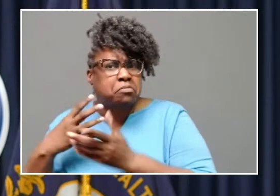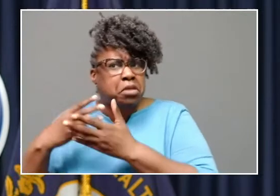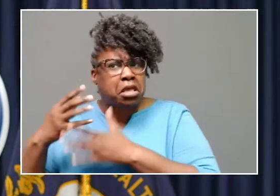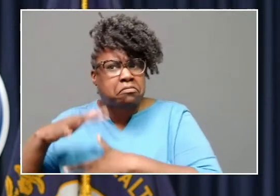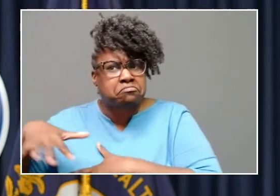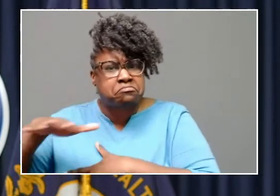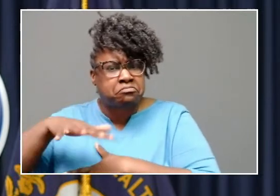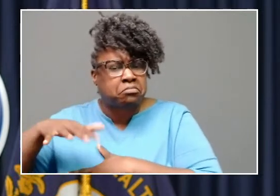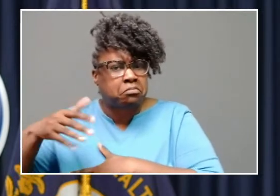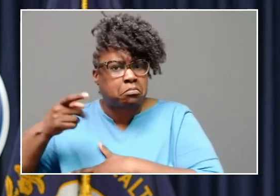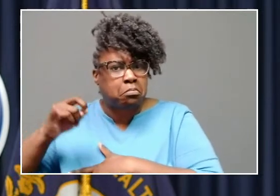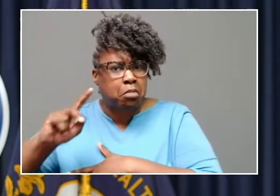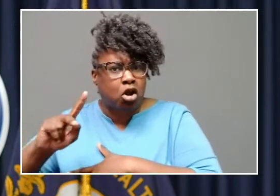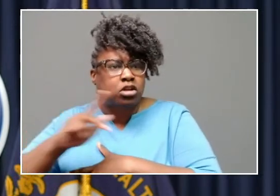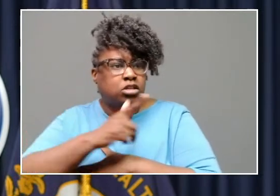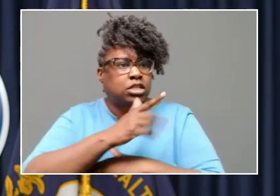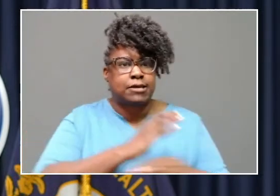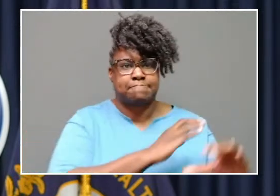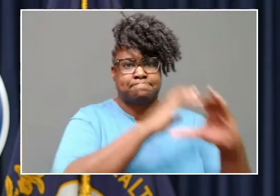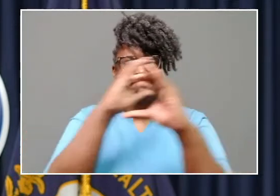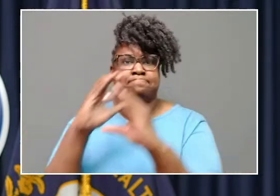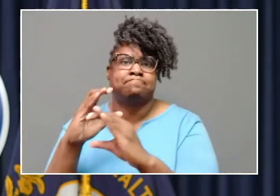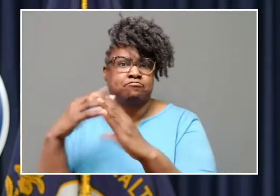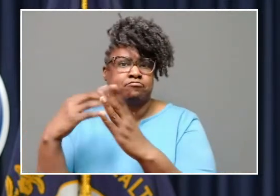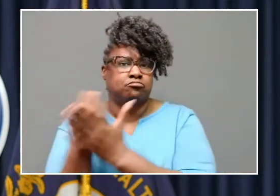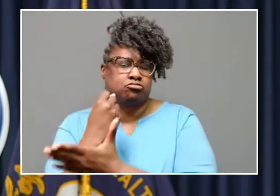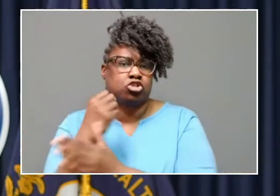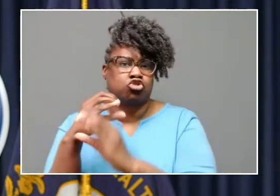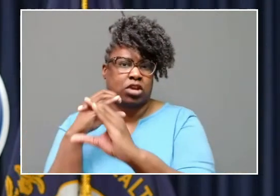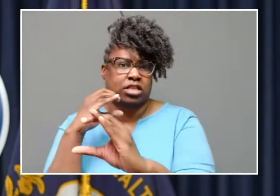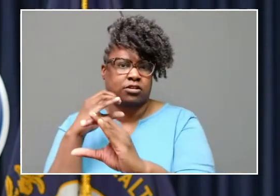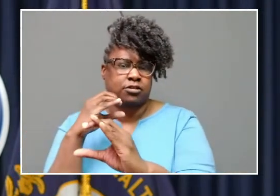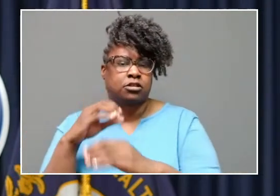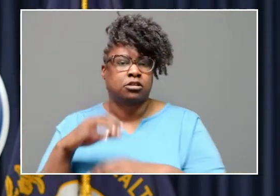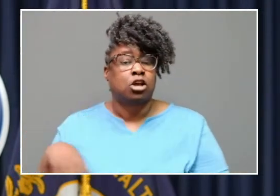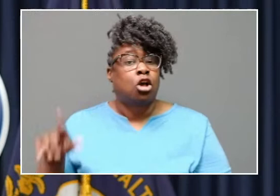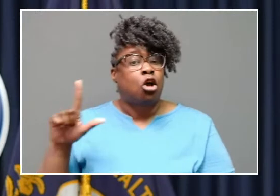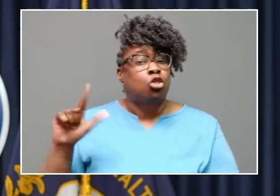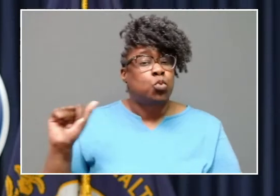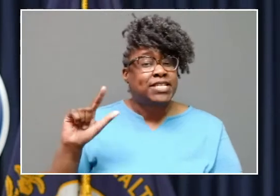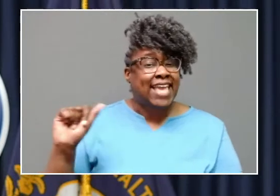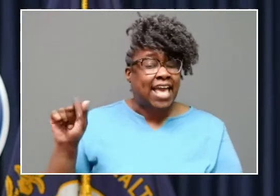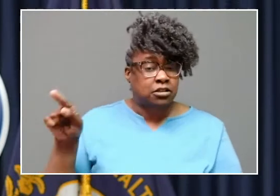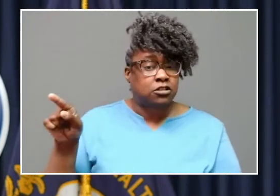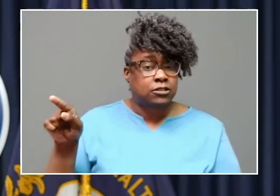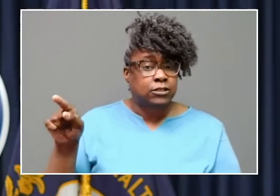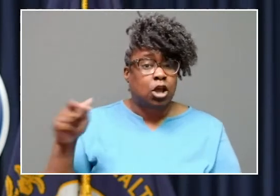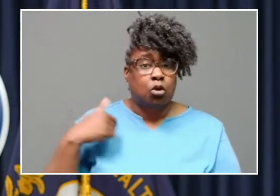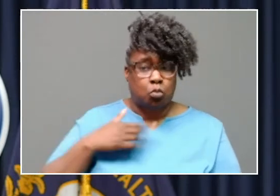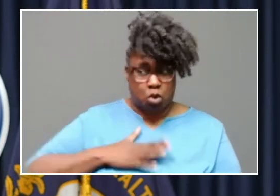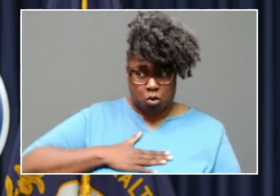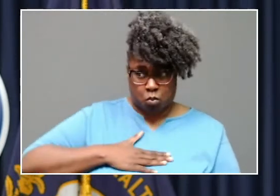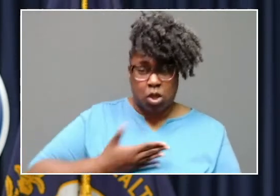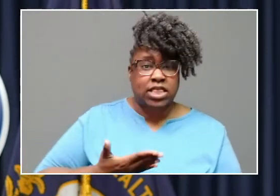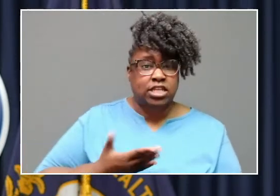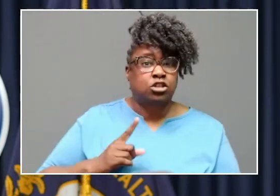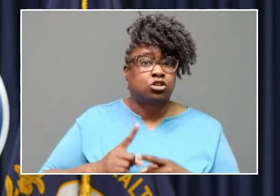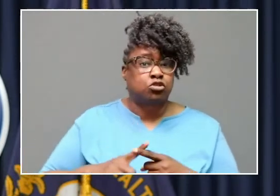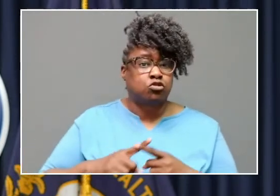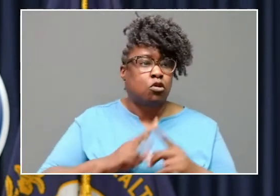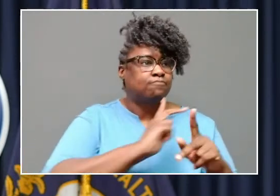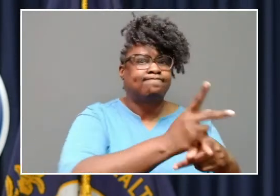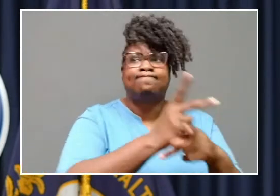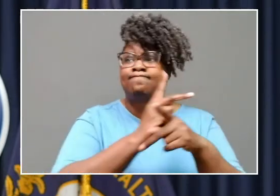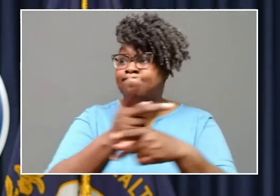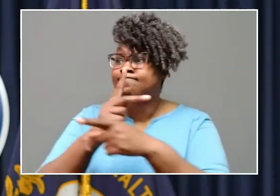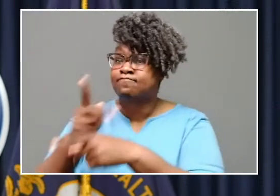to Governor Tate Reeves, is what Louisiana did for us. We're willing to surplus these to other states that go through